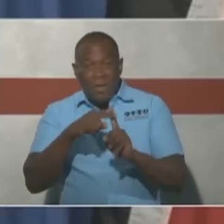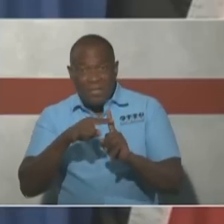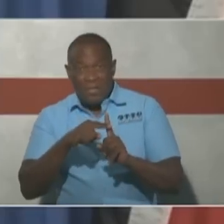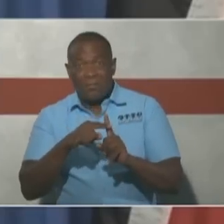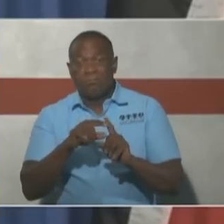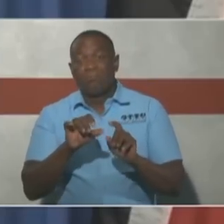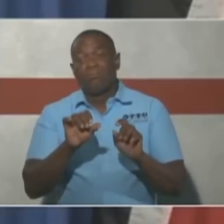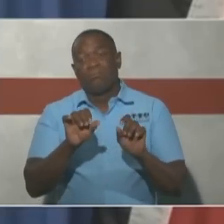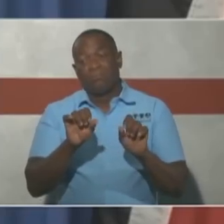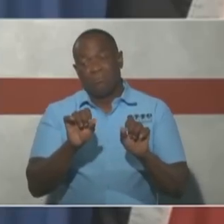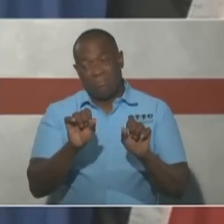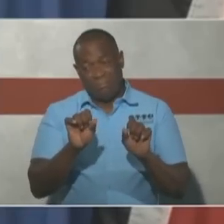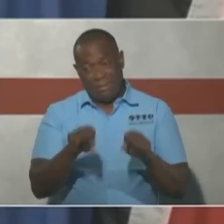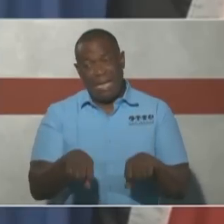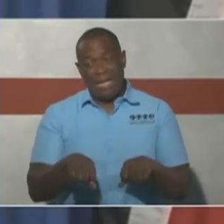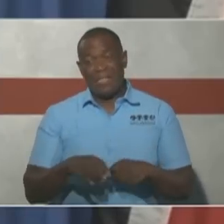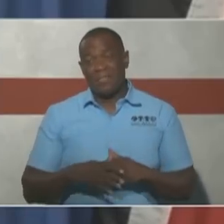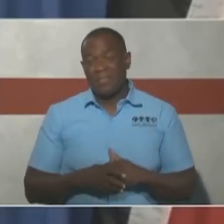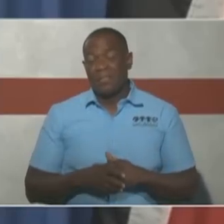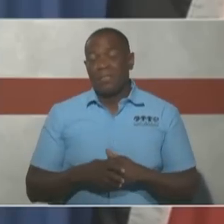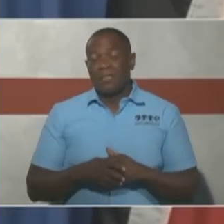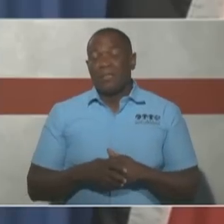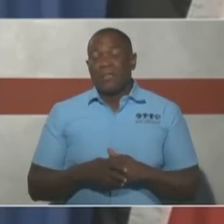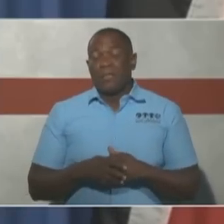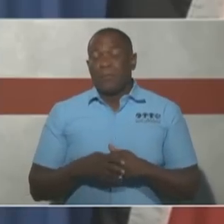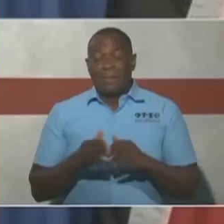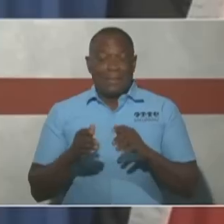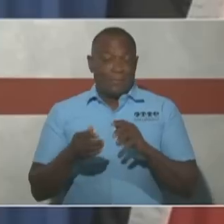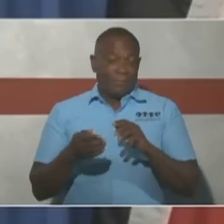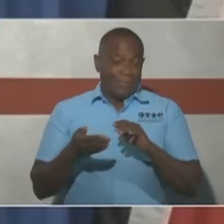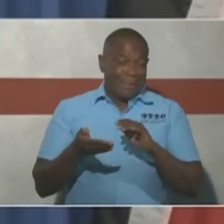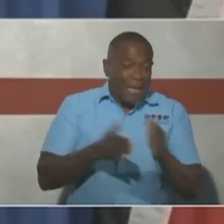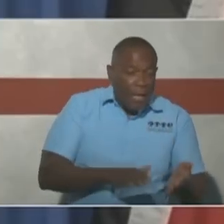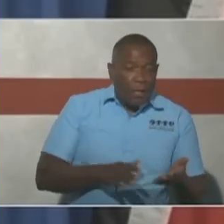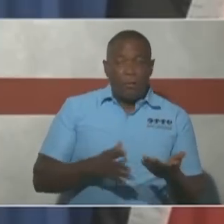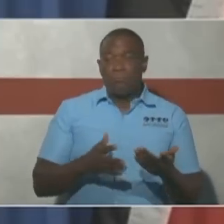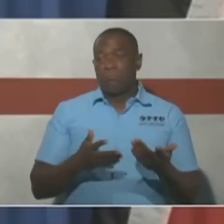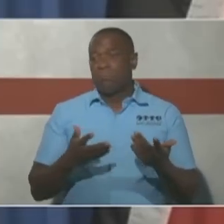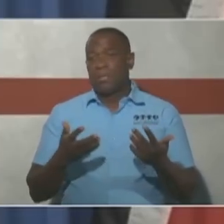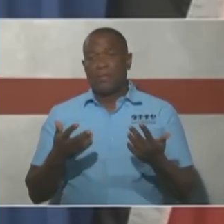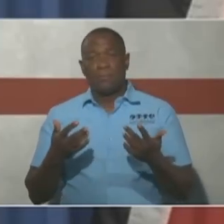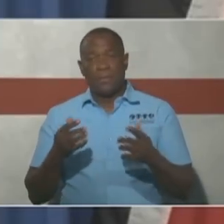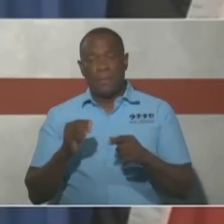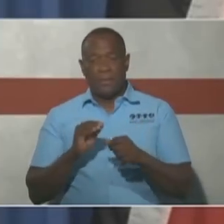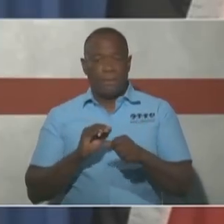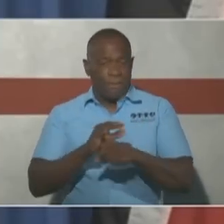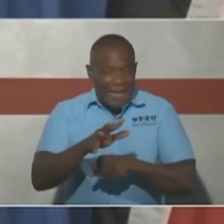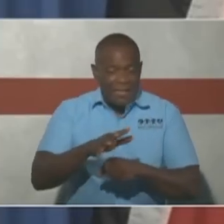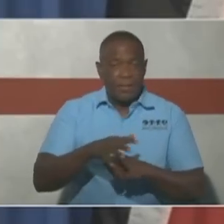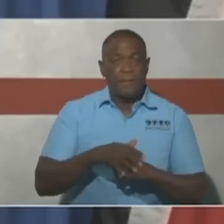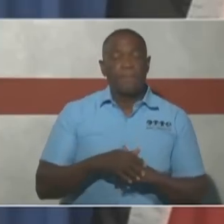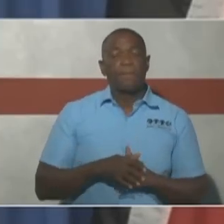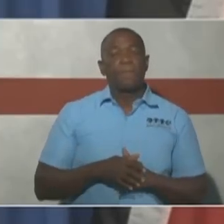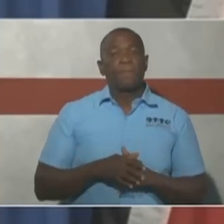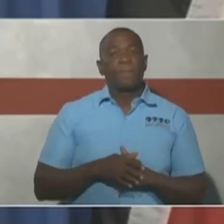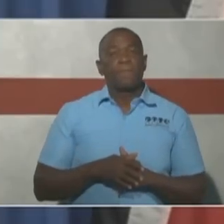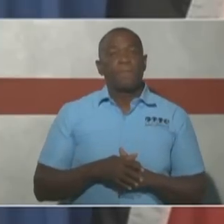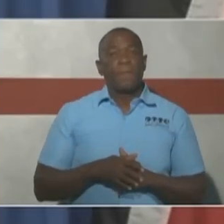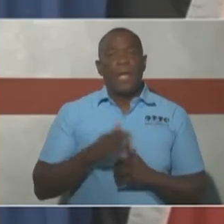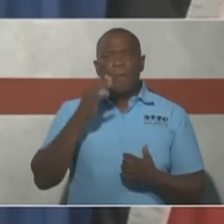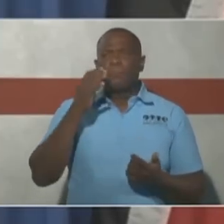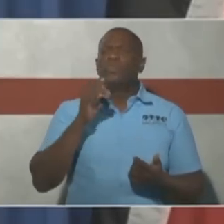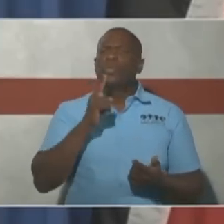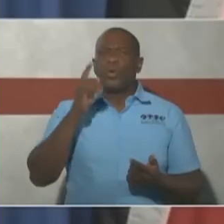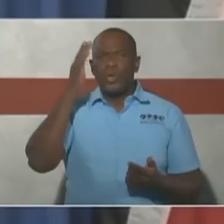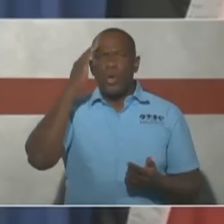them names, and it goes through the population. Some people get it, some don't. But because of the higher level of infection with this